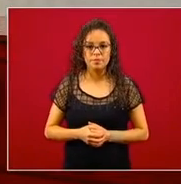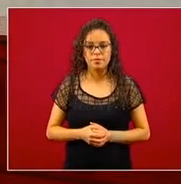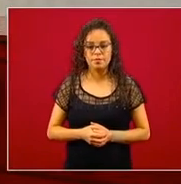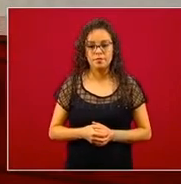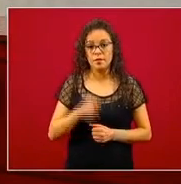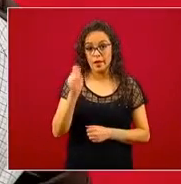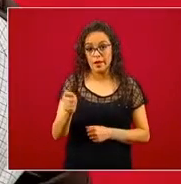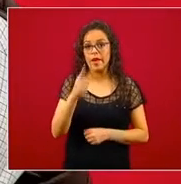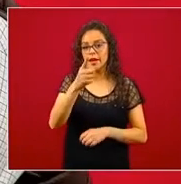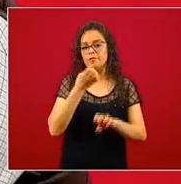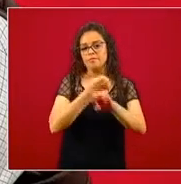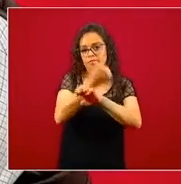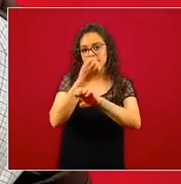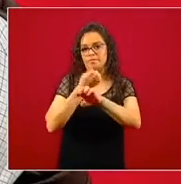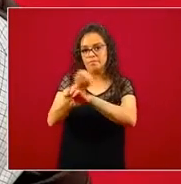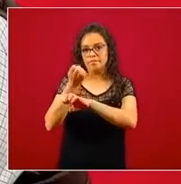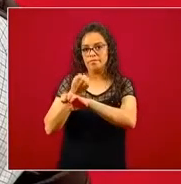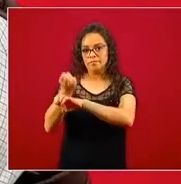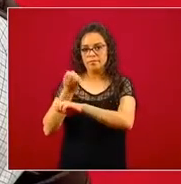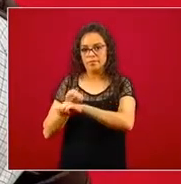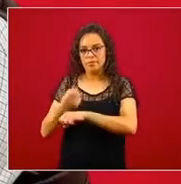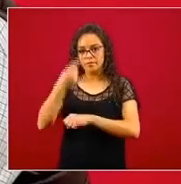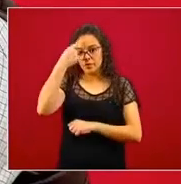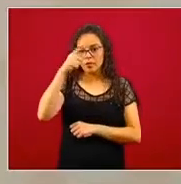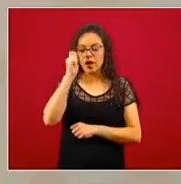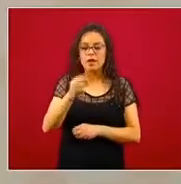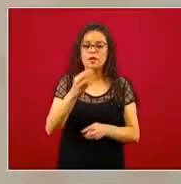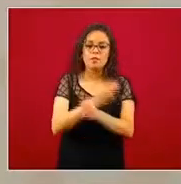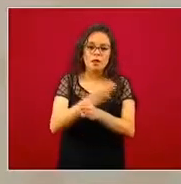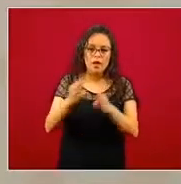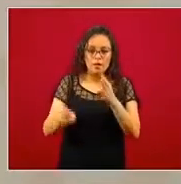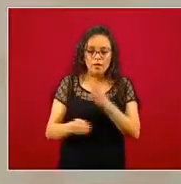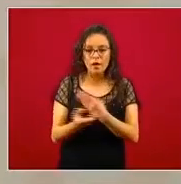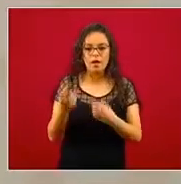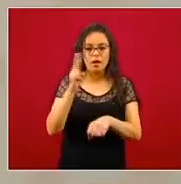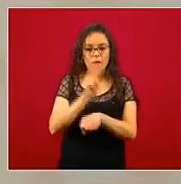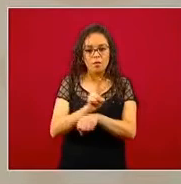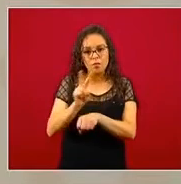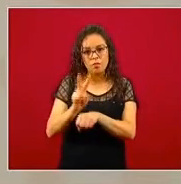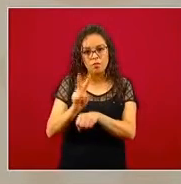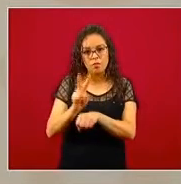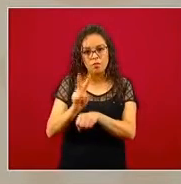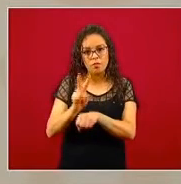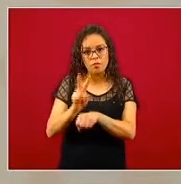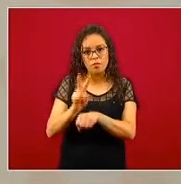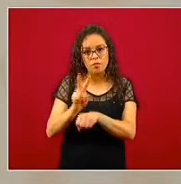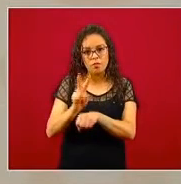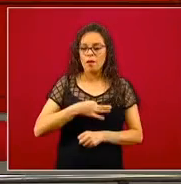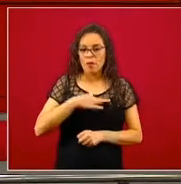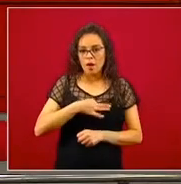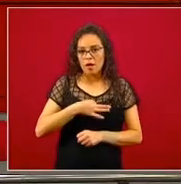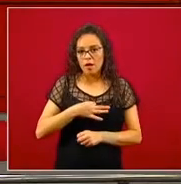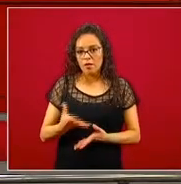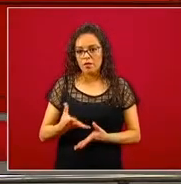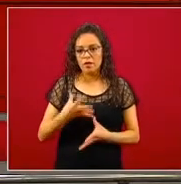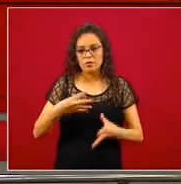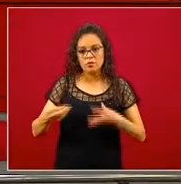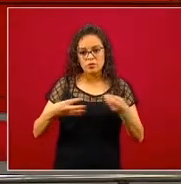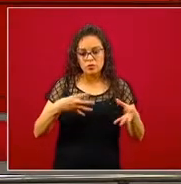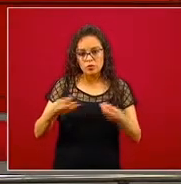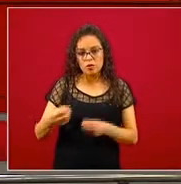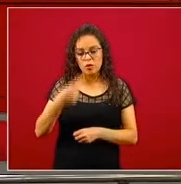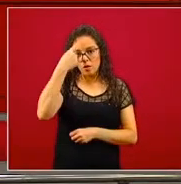other guidelines in terms of the application. We have the direct responsible parties in every area, and